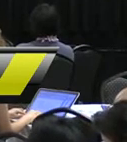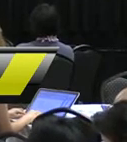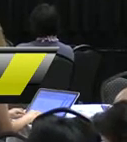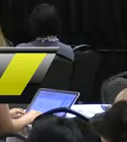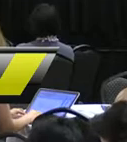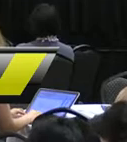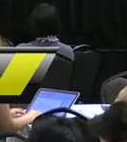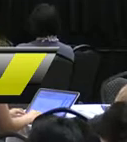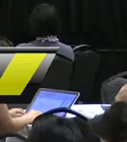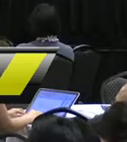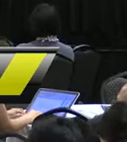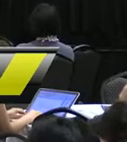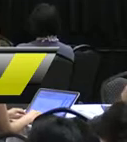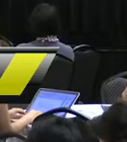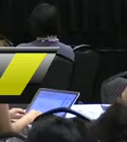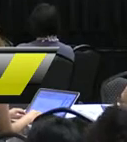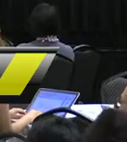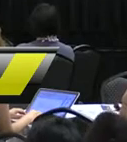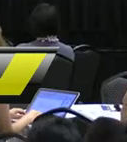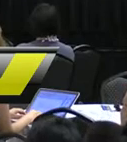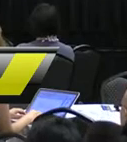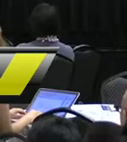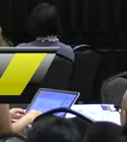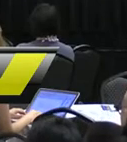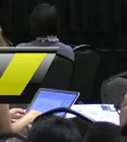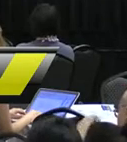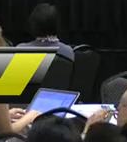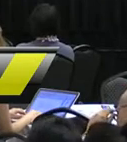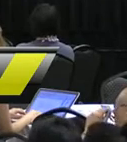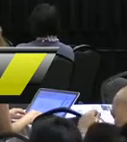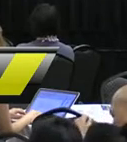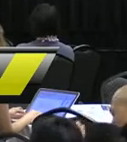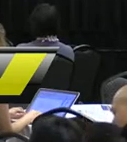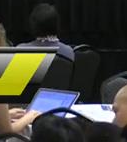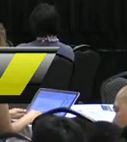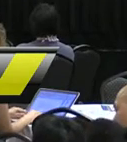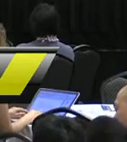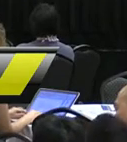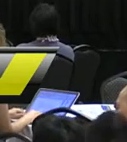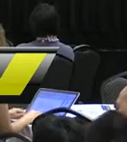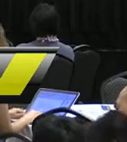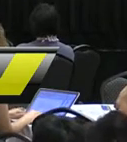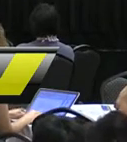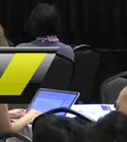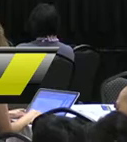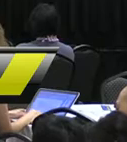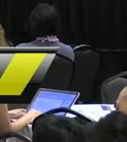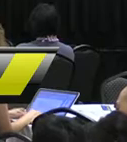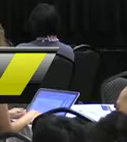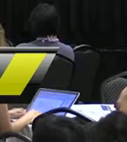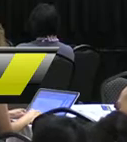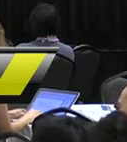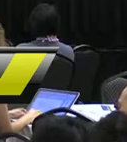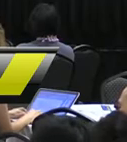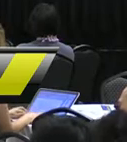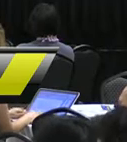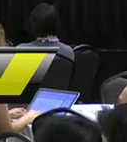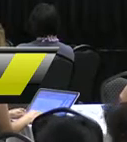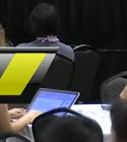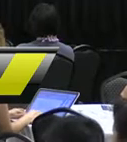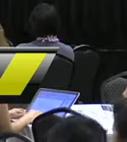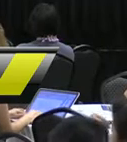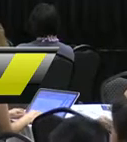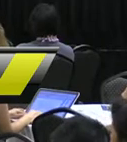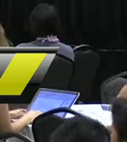employing agency. And again, feds are telling us that this is a direct service. We in